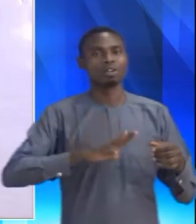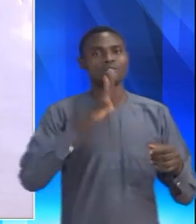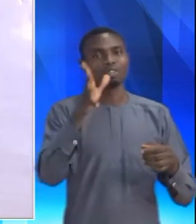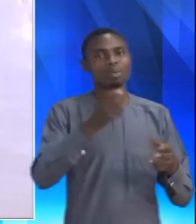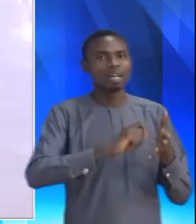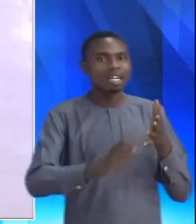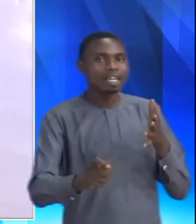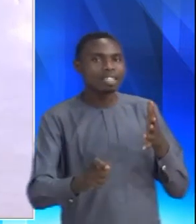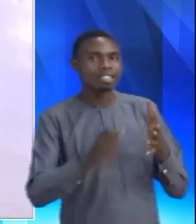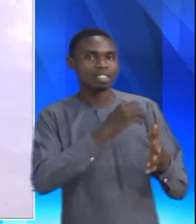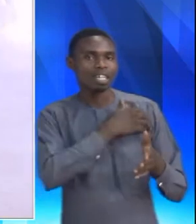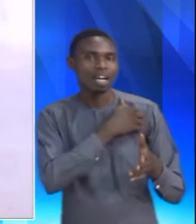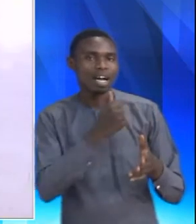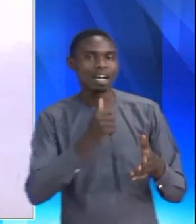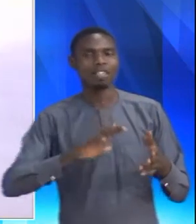writing.